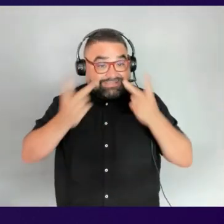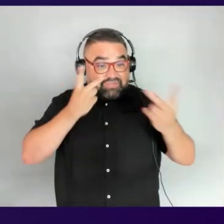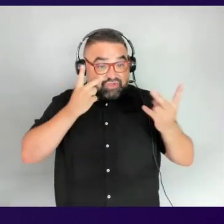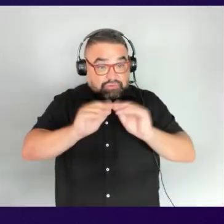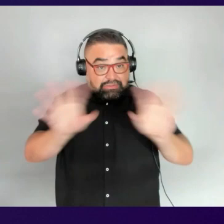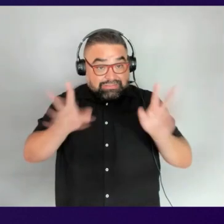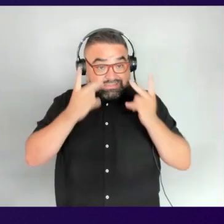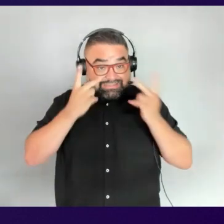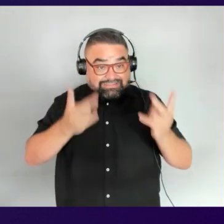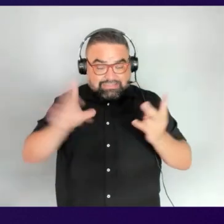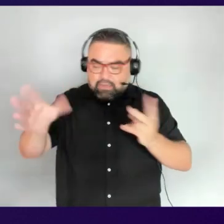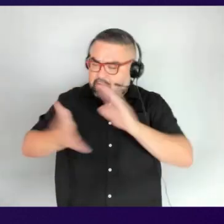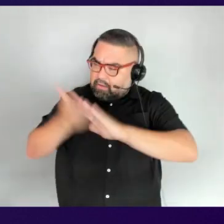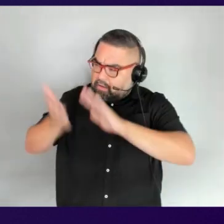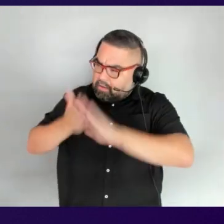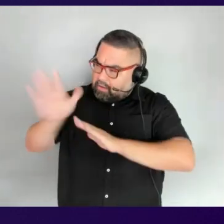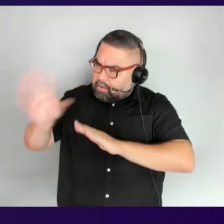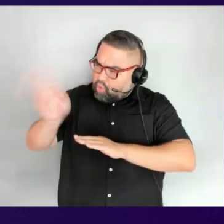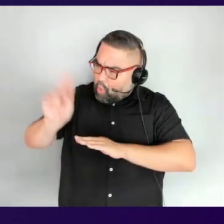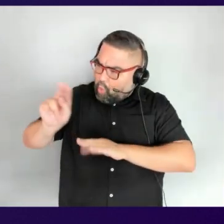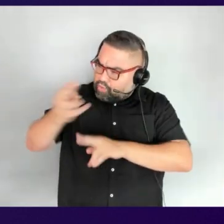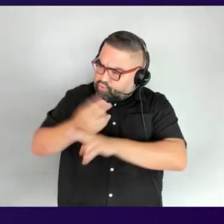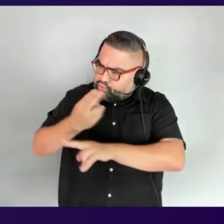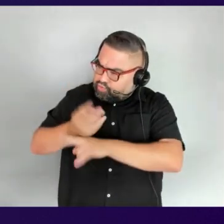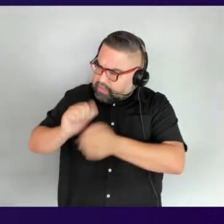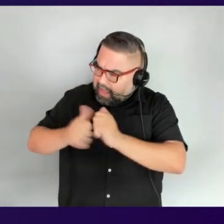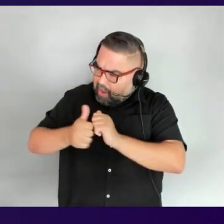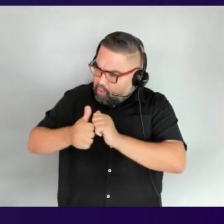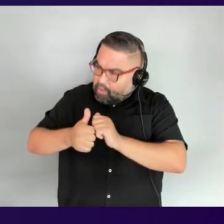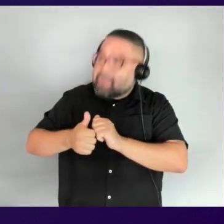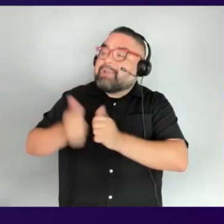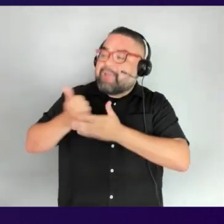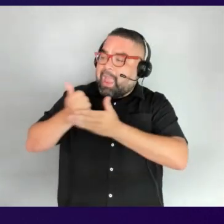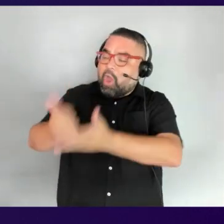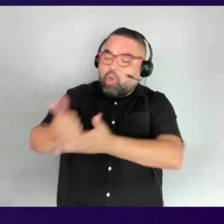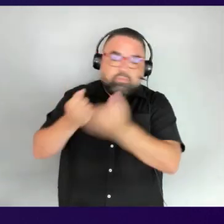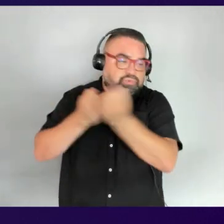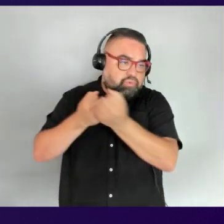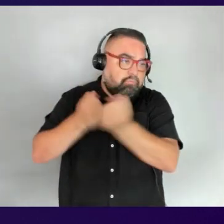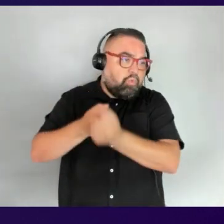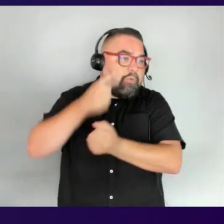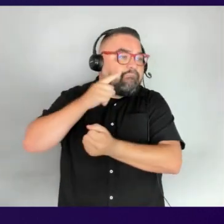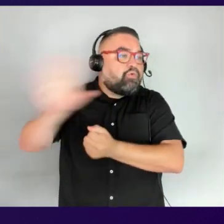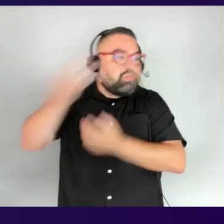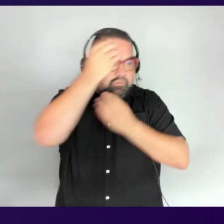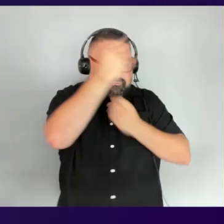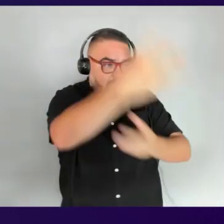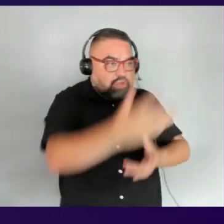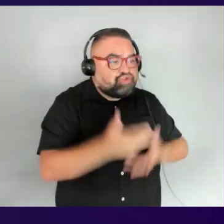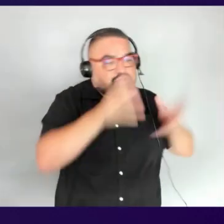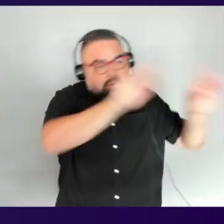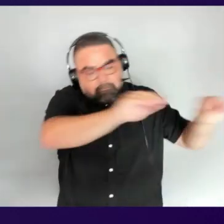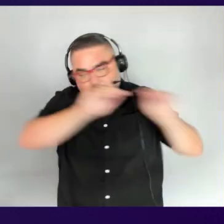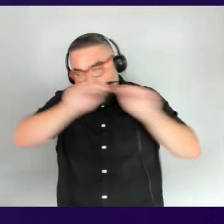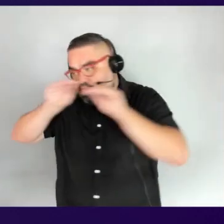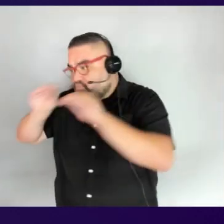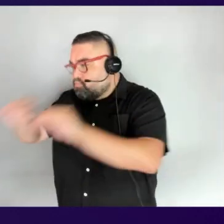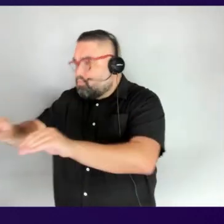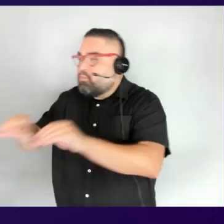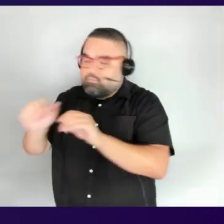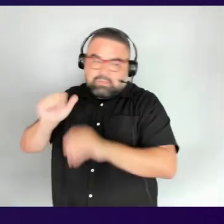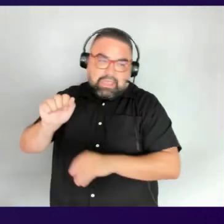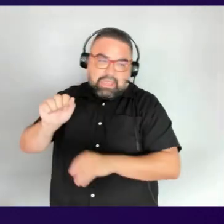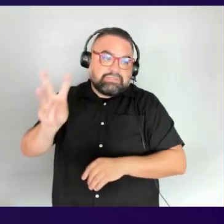utilization, and it provides recommendations for migrating their data to AWS storage services. And Discovery helps customers